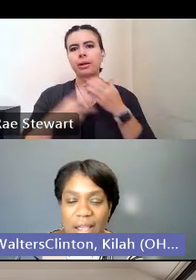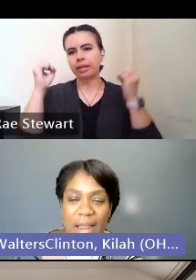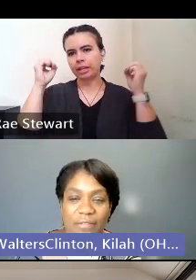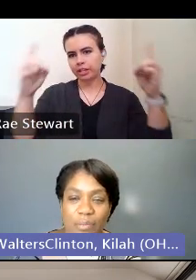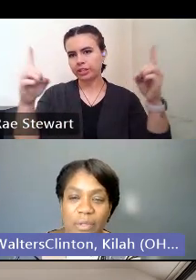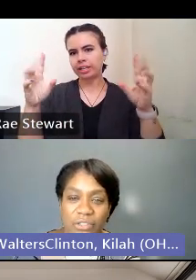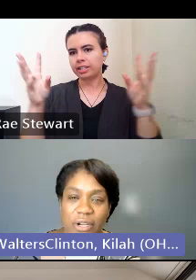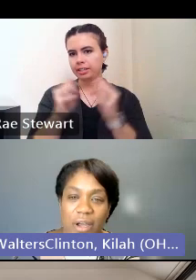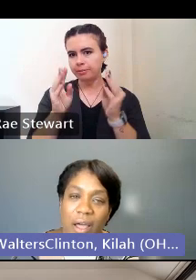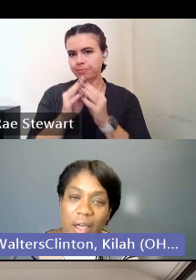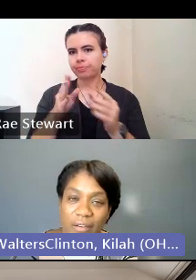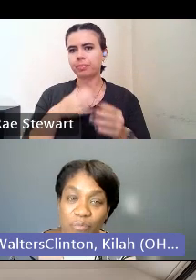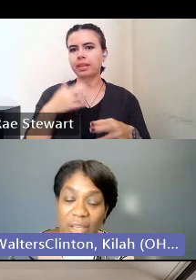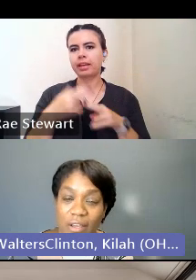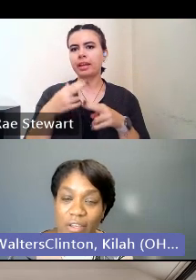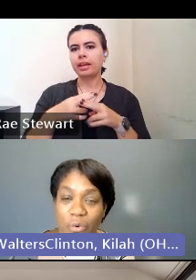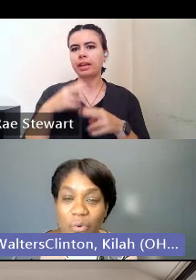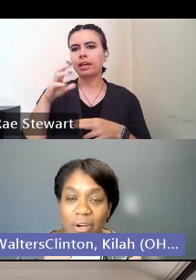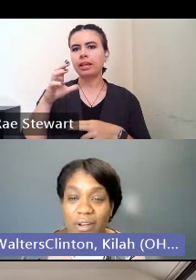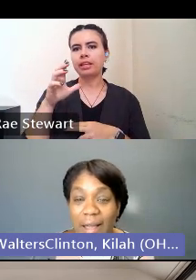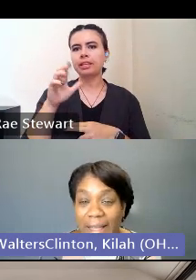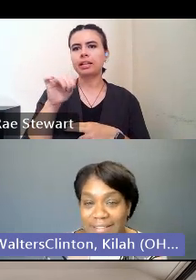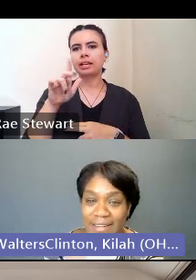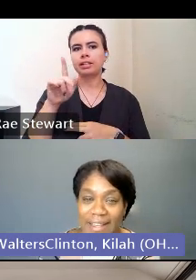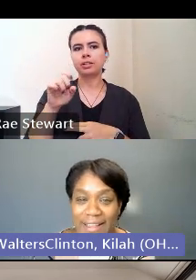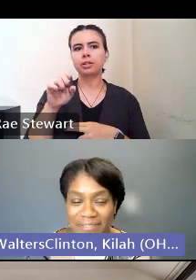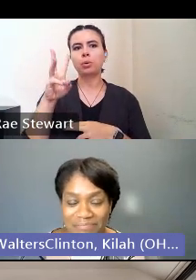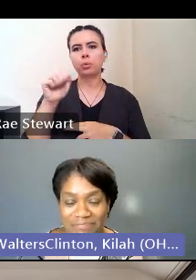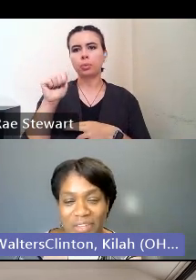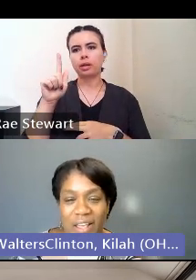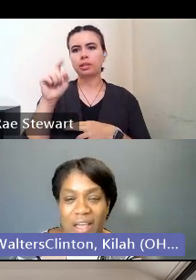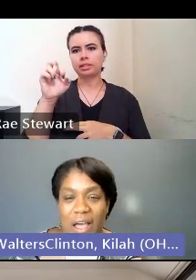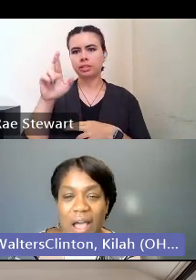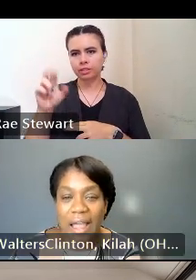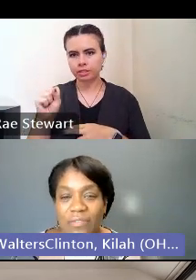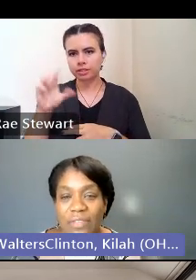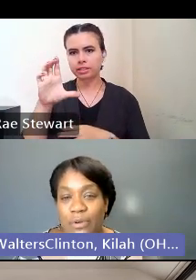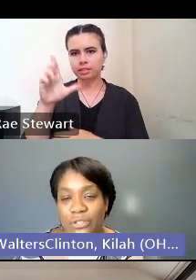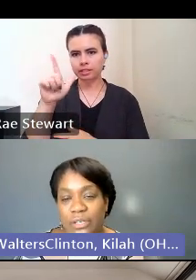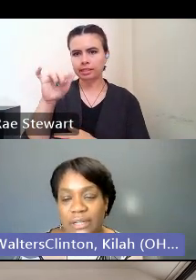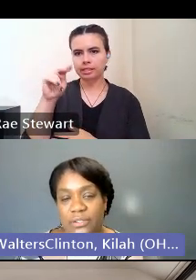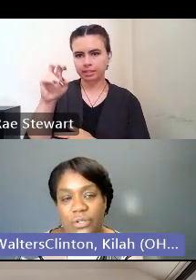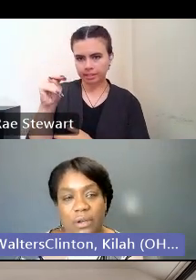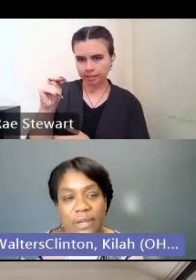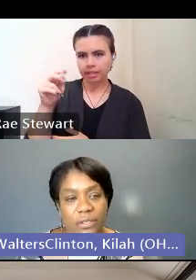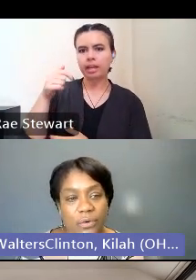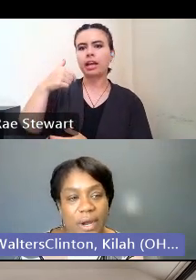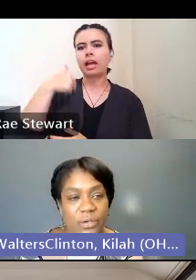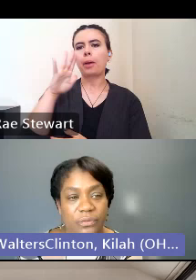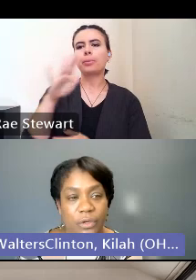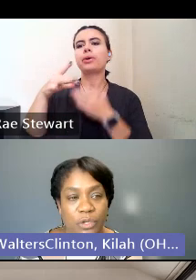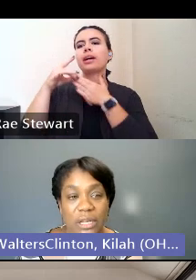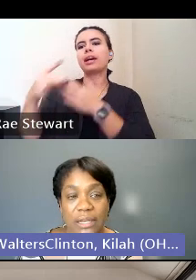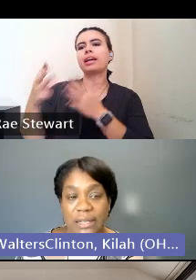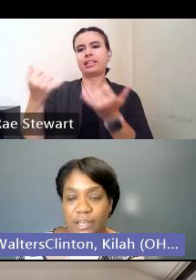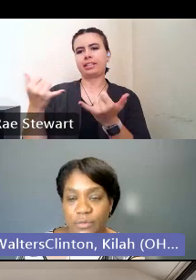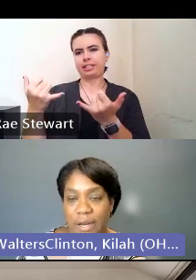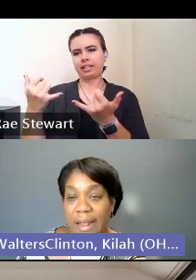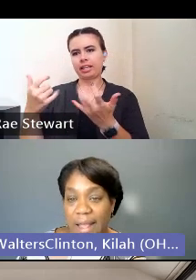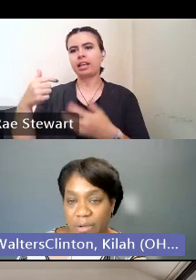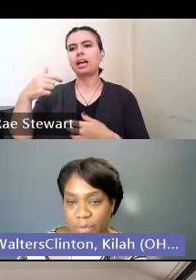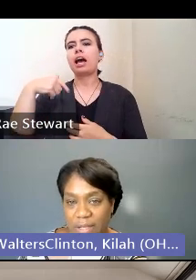Clinton, and I have the pleasure of being your guide today. I have the opportunity to serve as the Director of